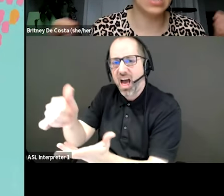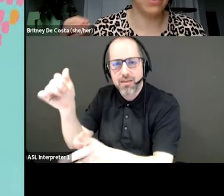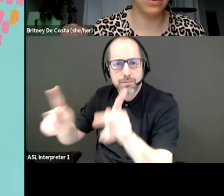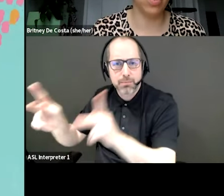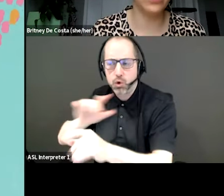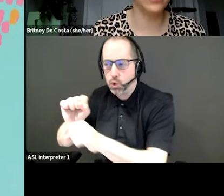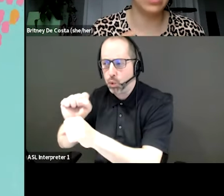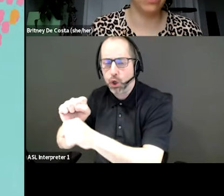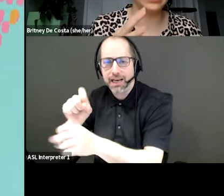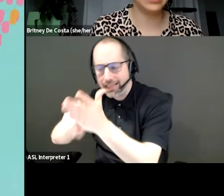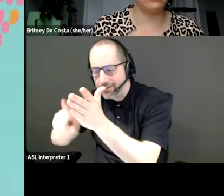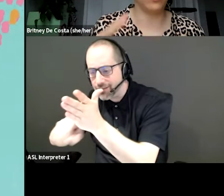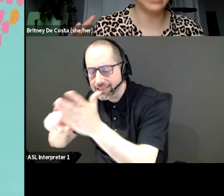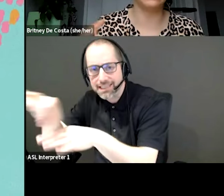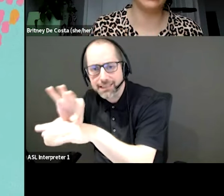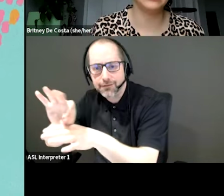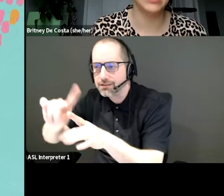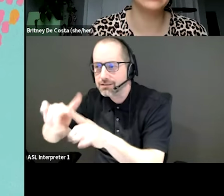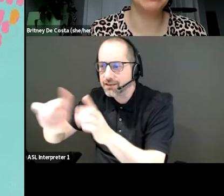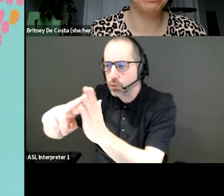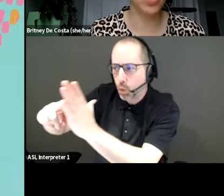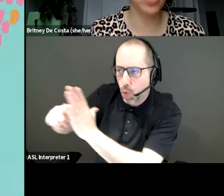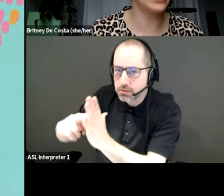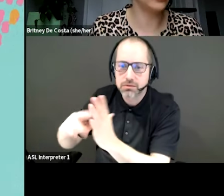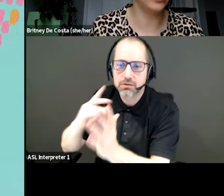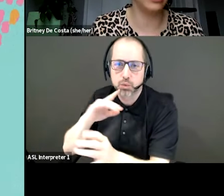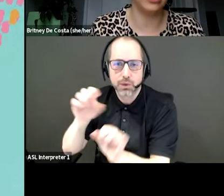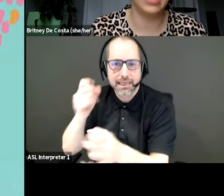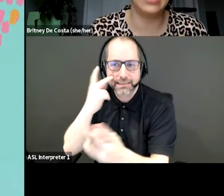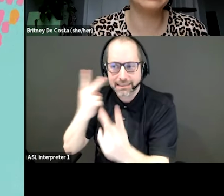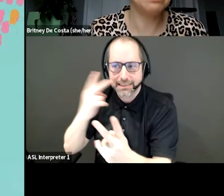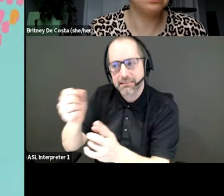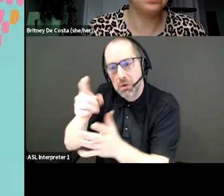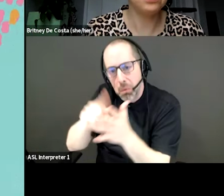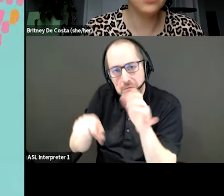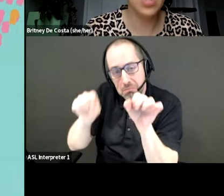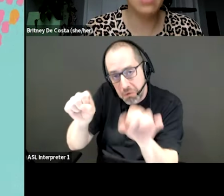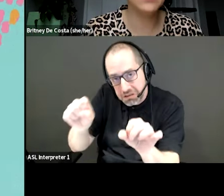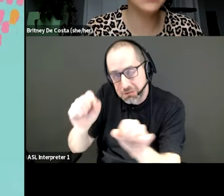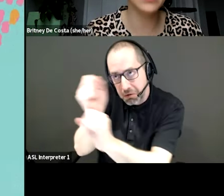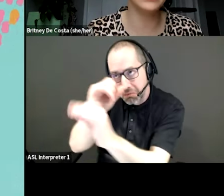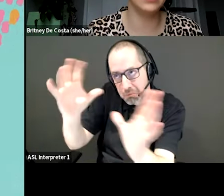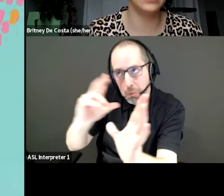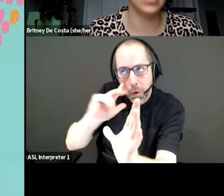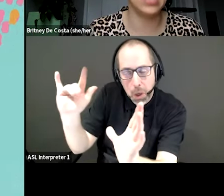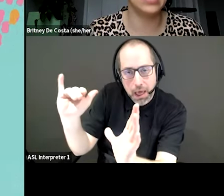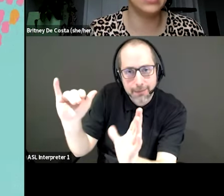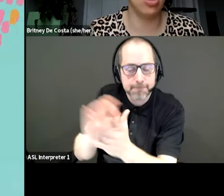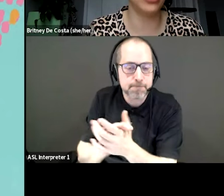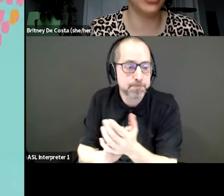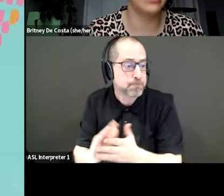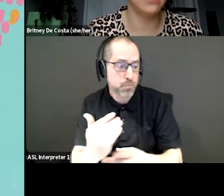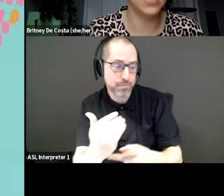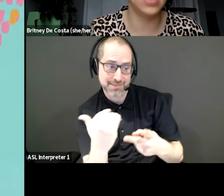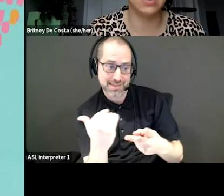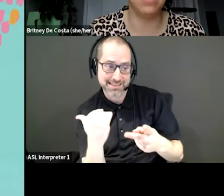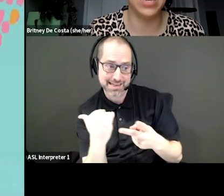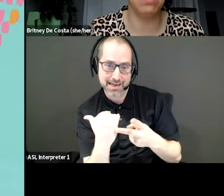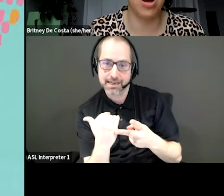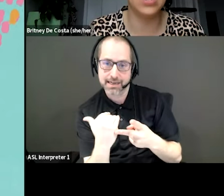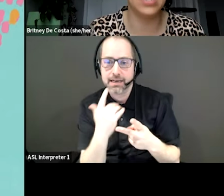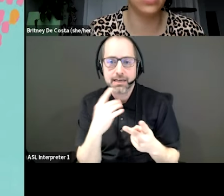field in different roles, so we can really see what that looks like or what it could look like. The second is alternatives